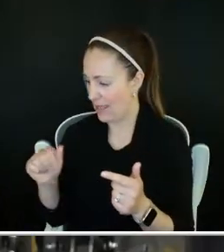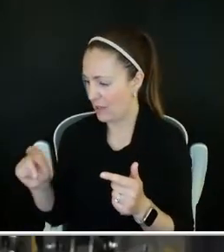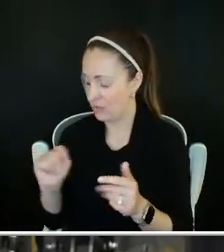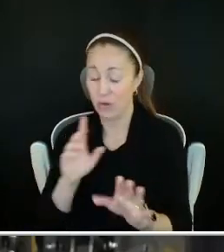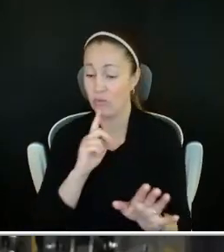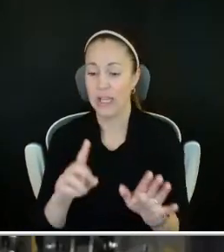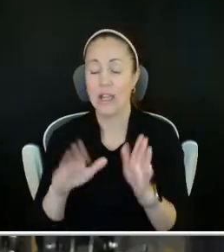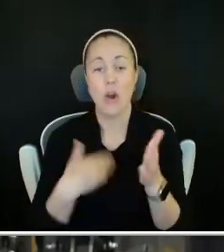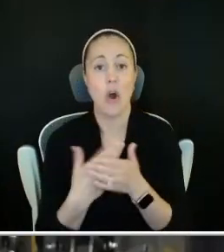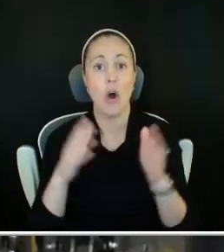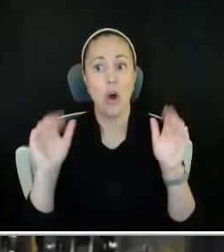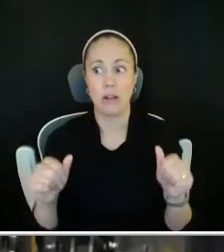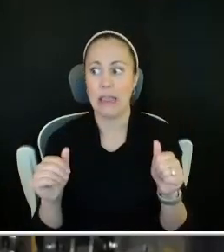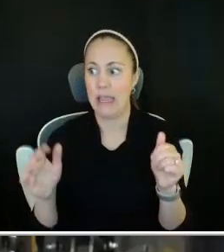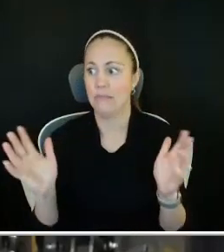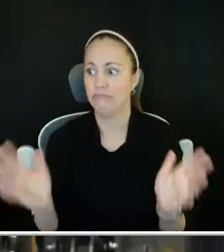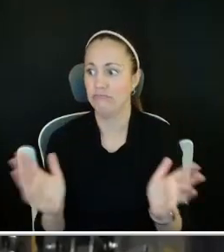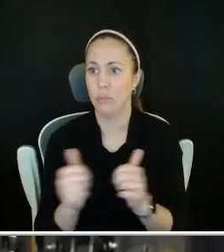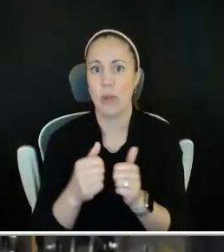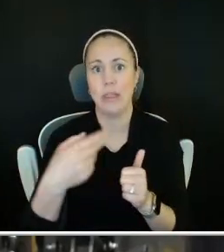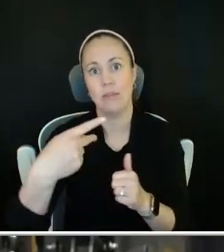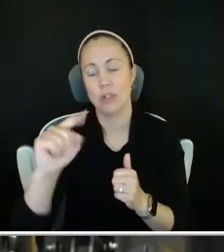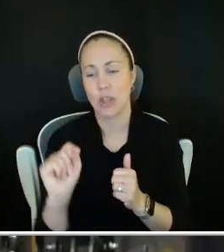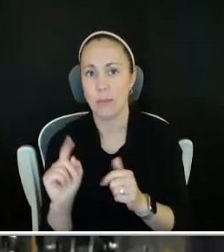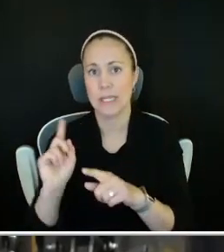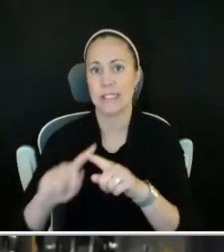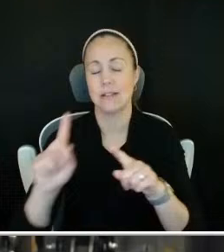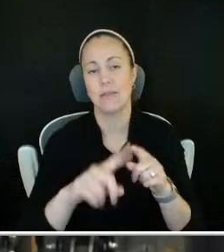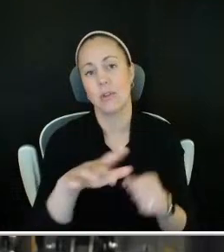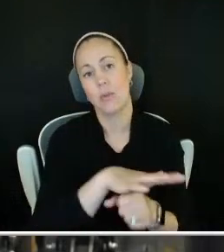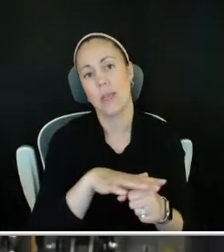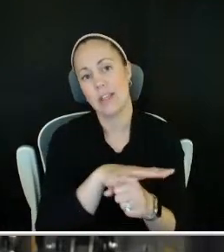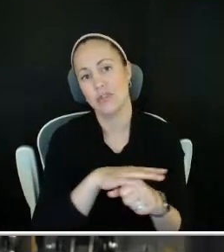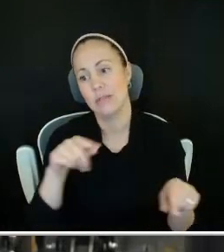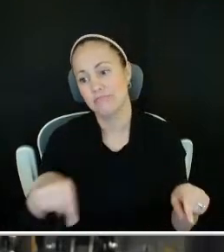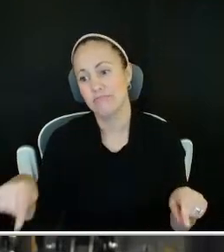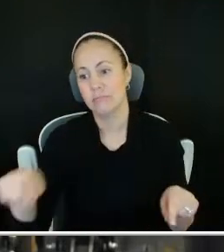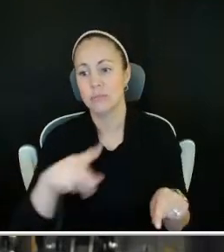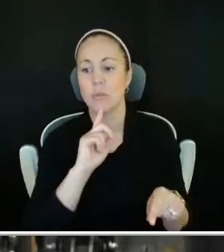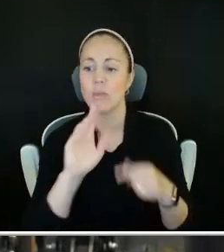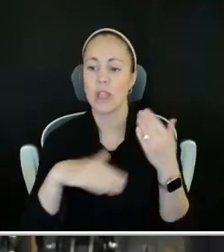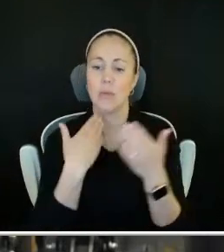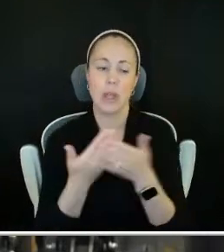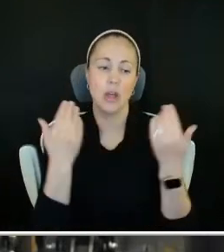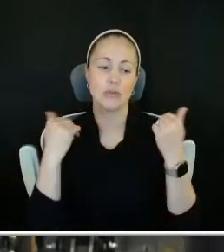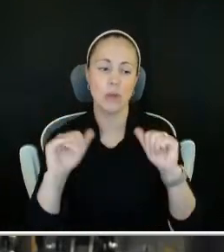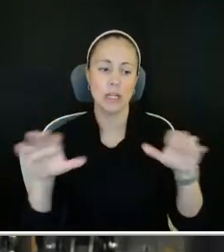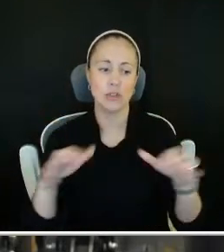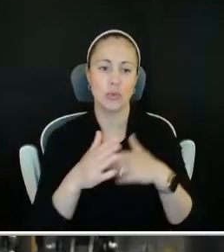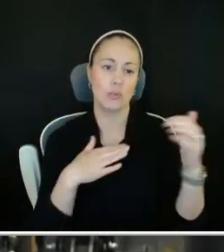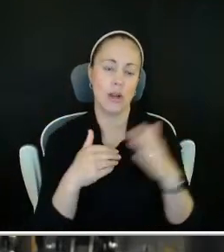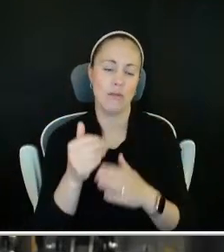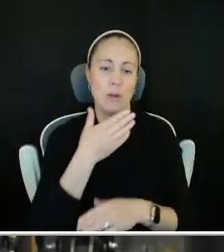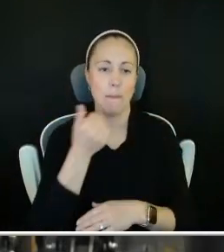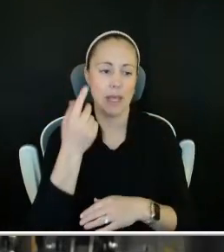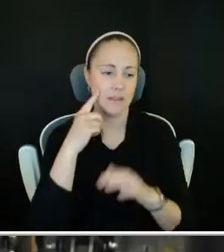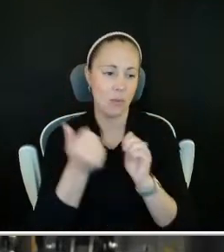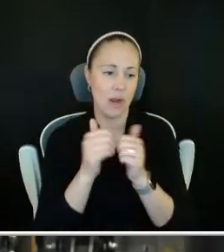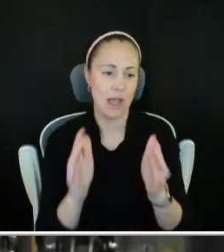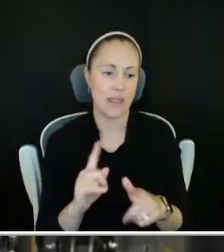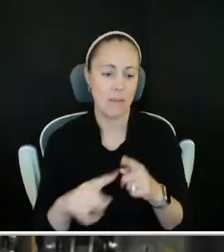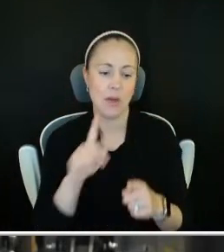therapists in our different locations. So we all try to do what's best for the athlete, but it really helps us